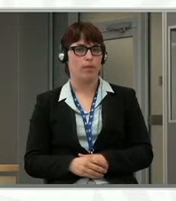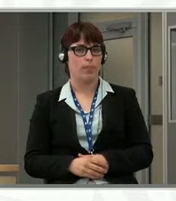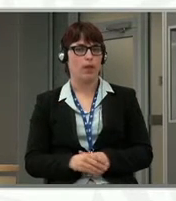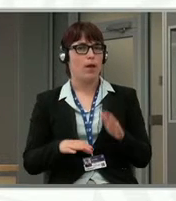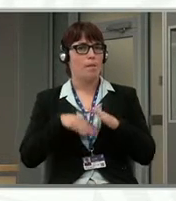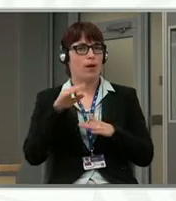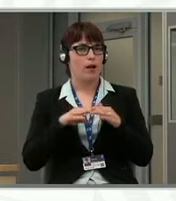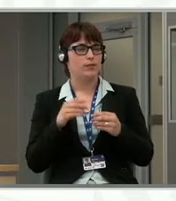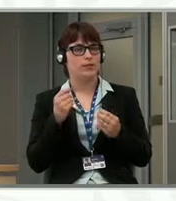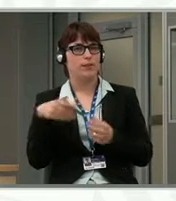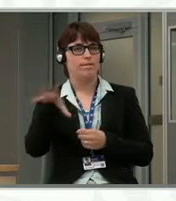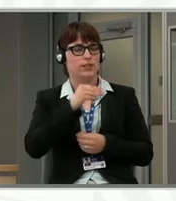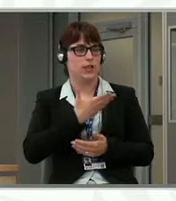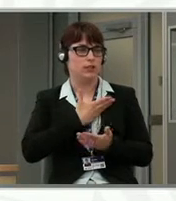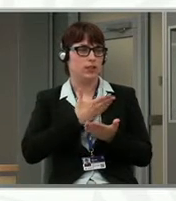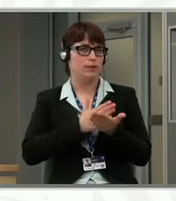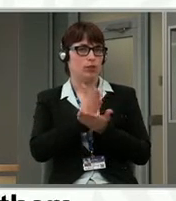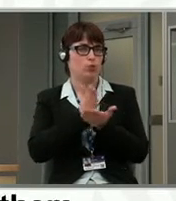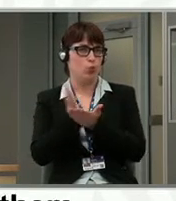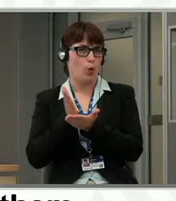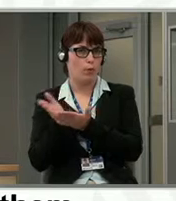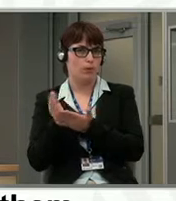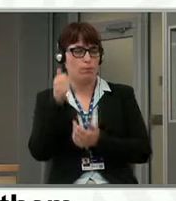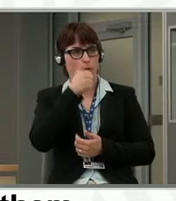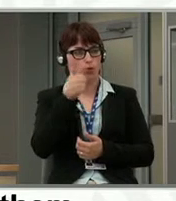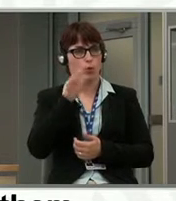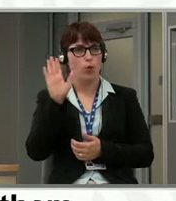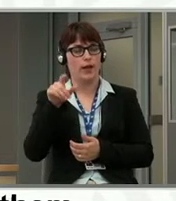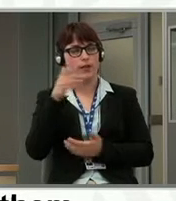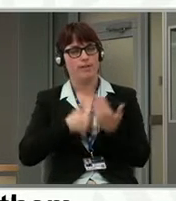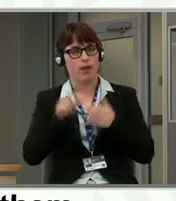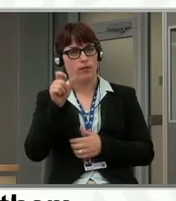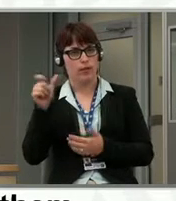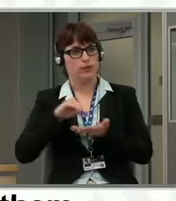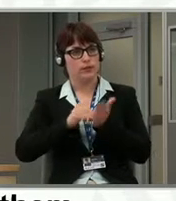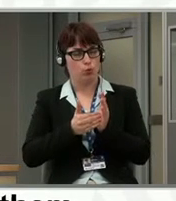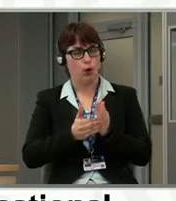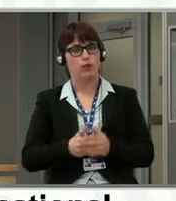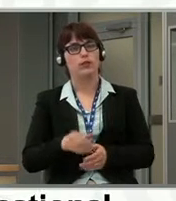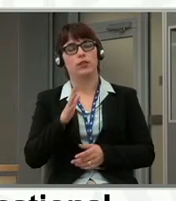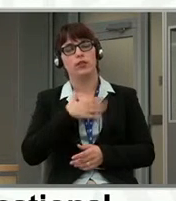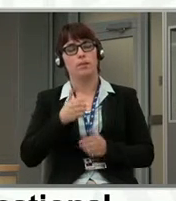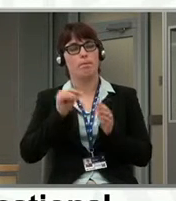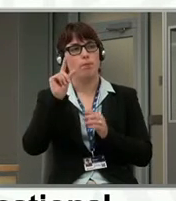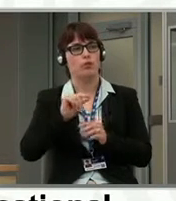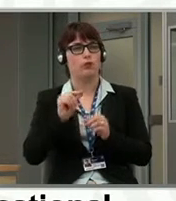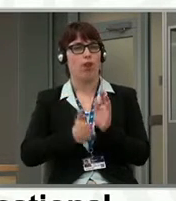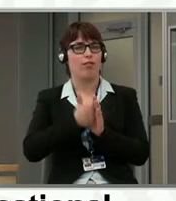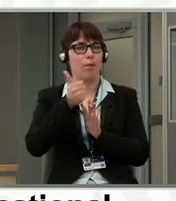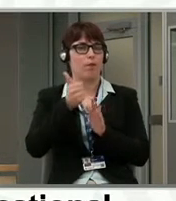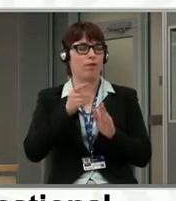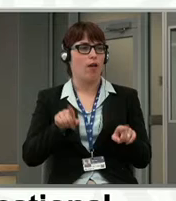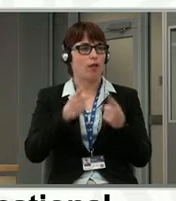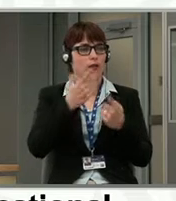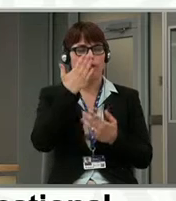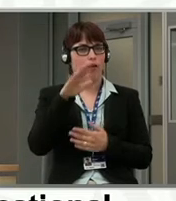educational system and of the labor market and the society as such. Actually, in all areas of